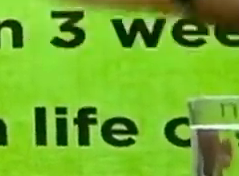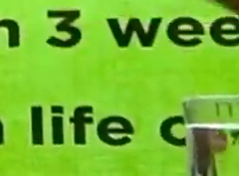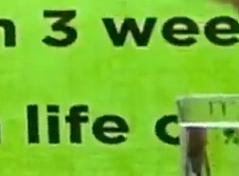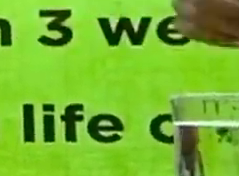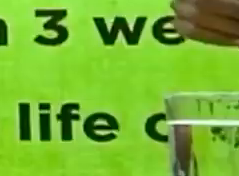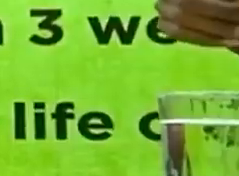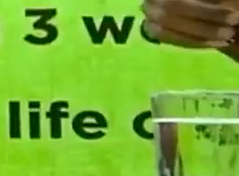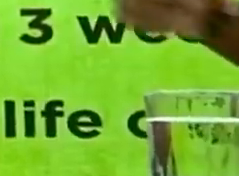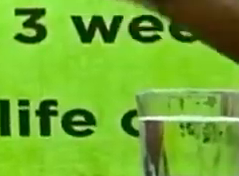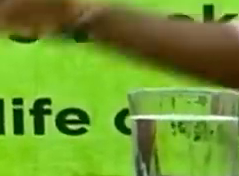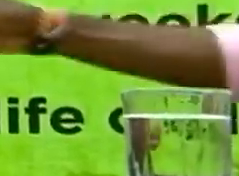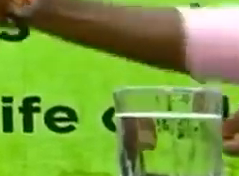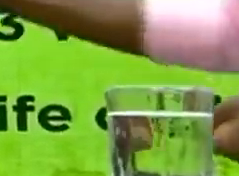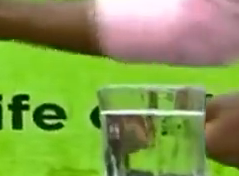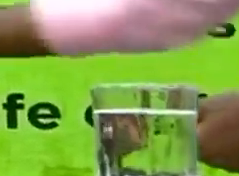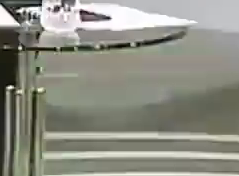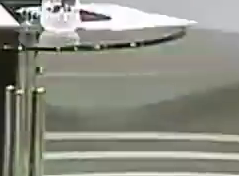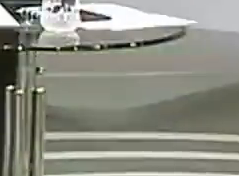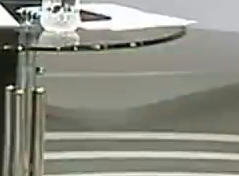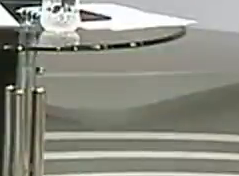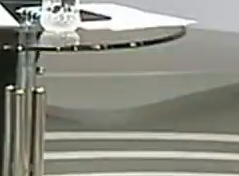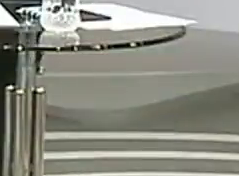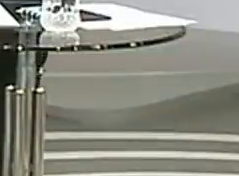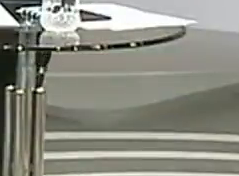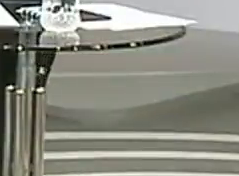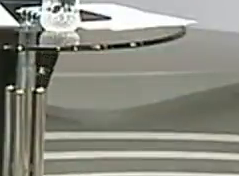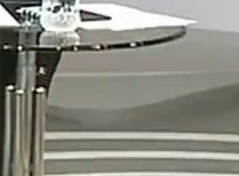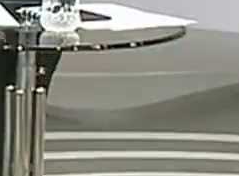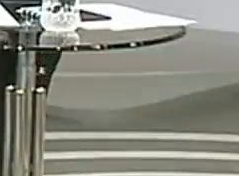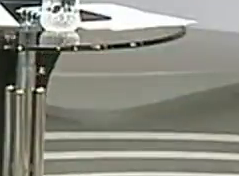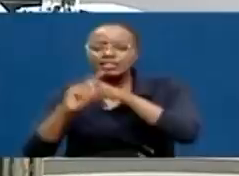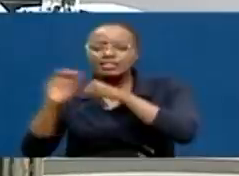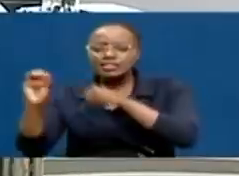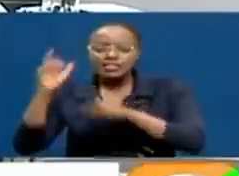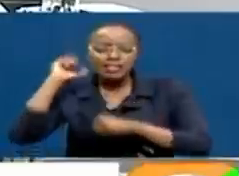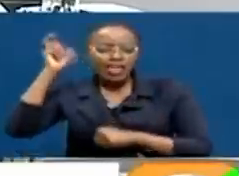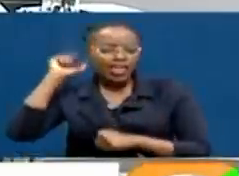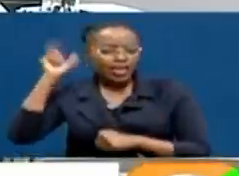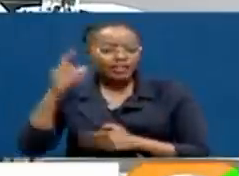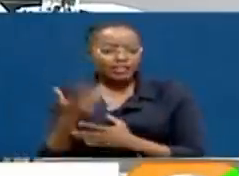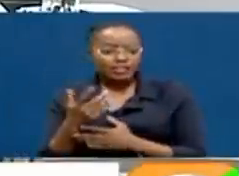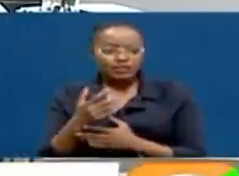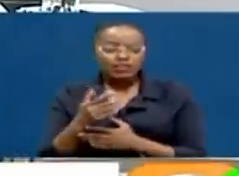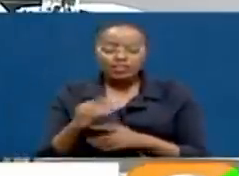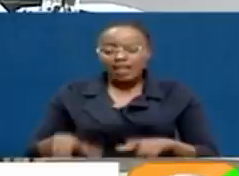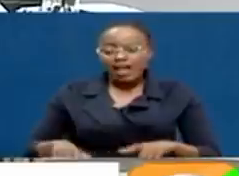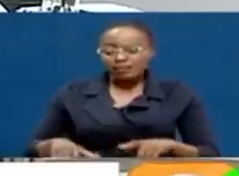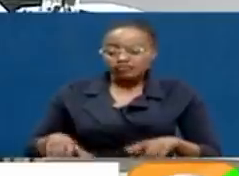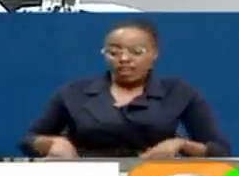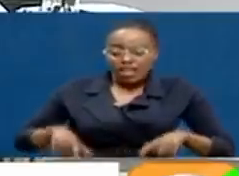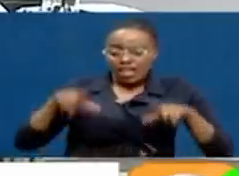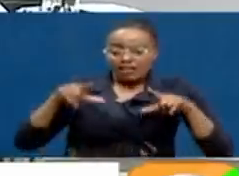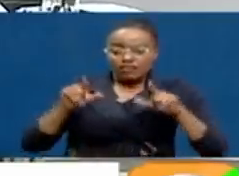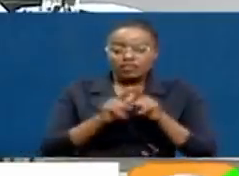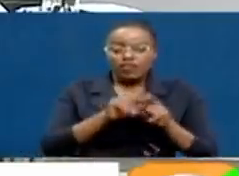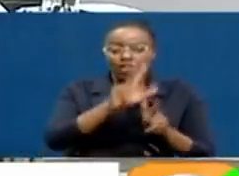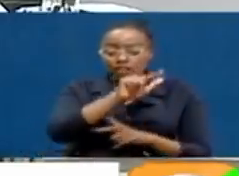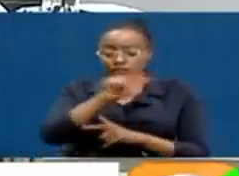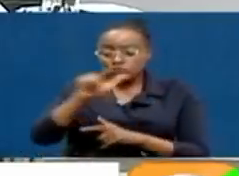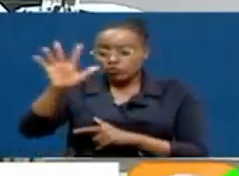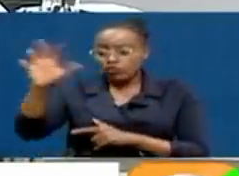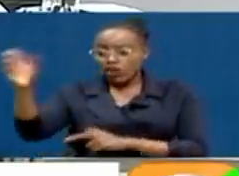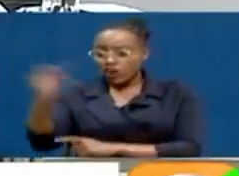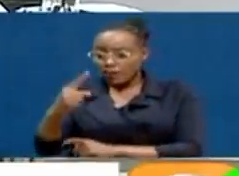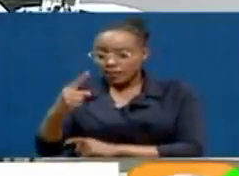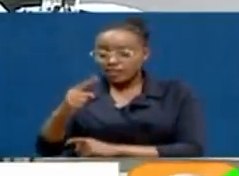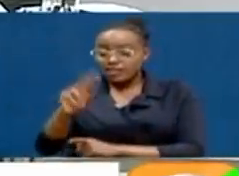mentioned. Get this. They lay between 90 to 160 eggs in a life cycle. That's between the 3 to 5 months.